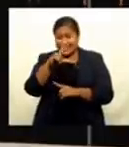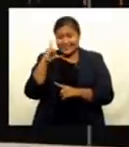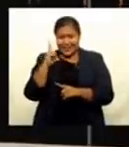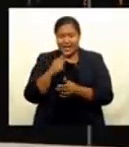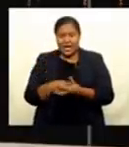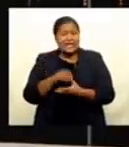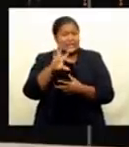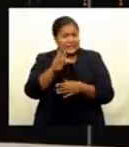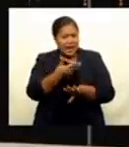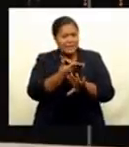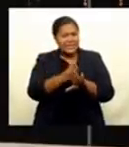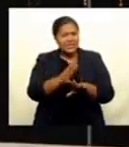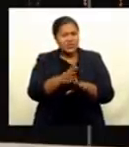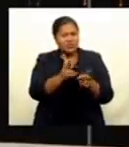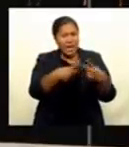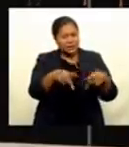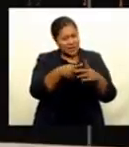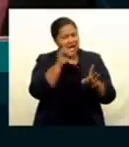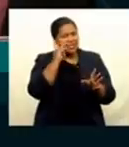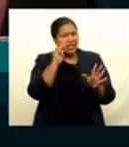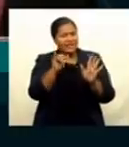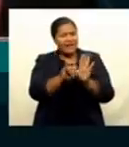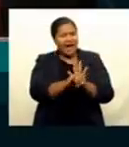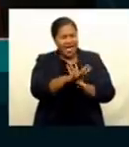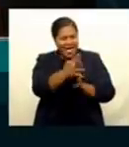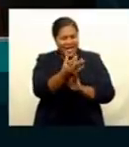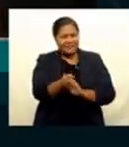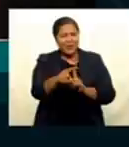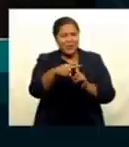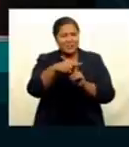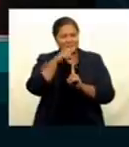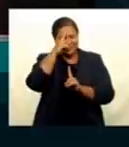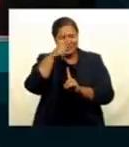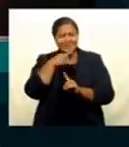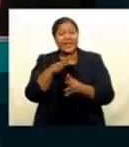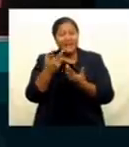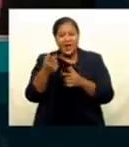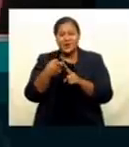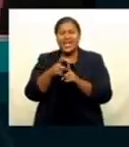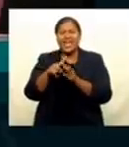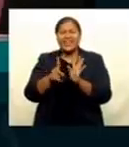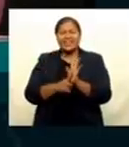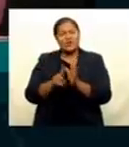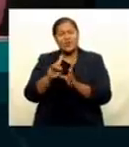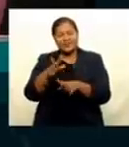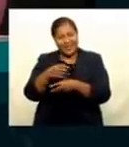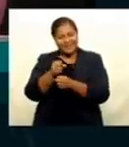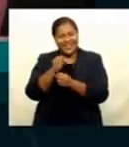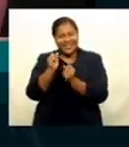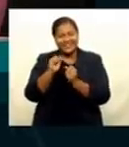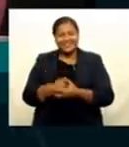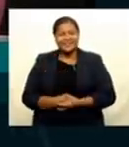new clusters have been identified as well. We now cross live to Kelly Vadala. Kelly, what's the latest